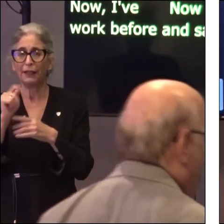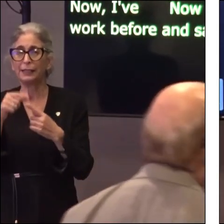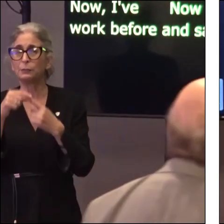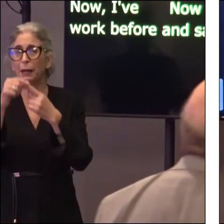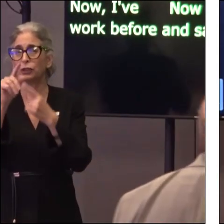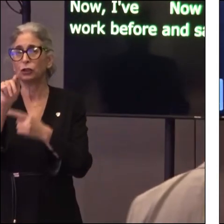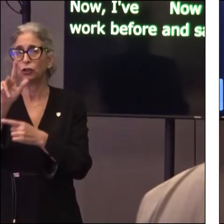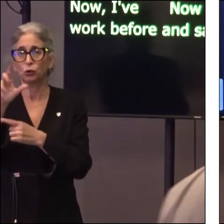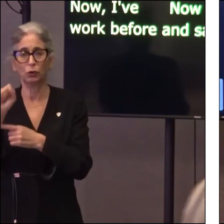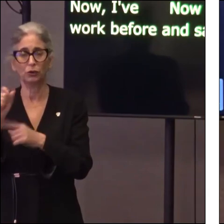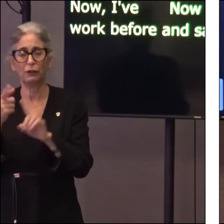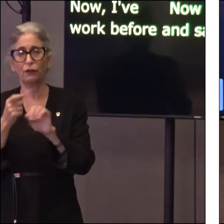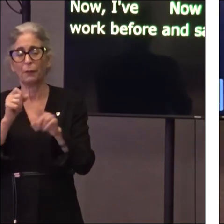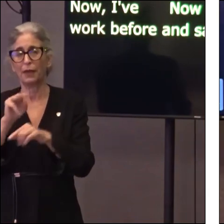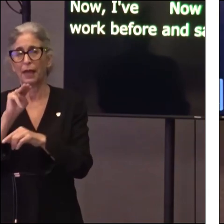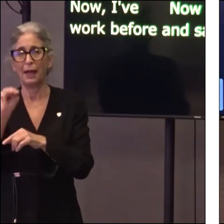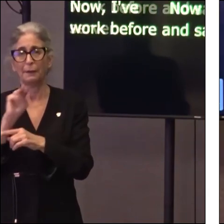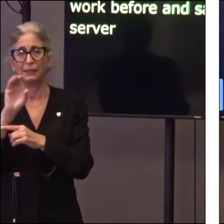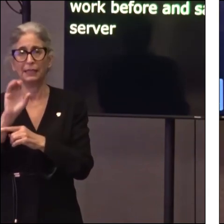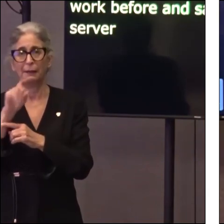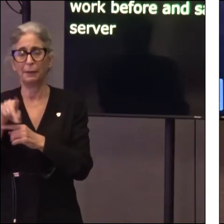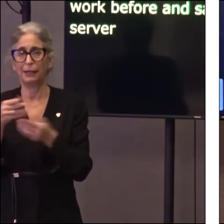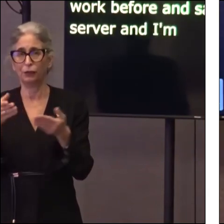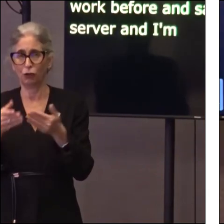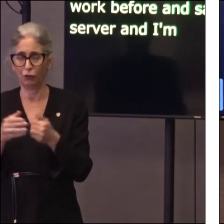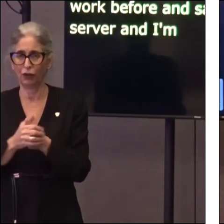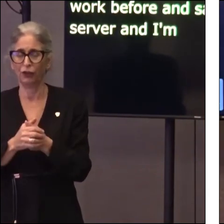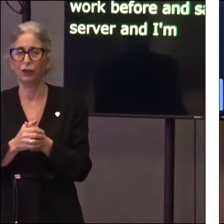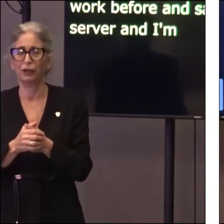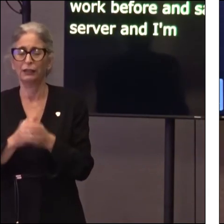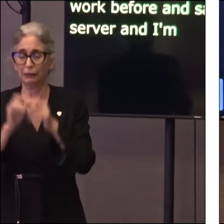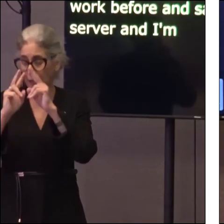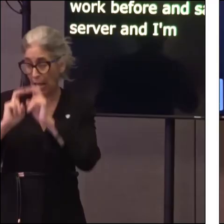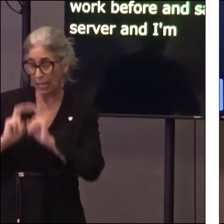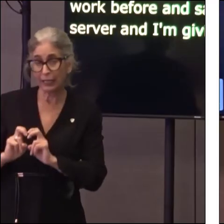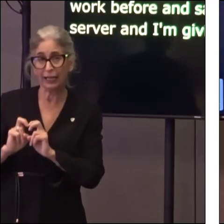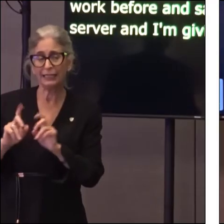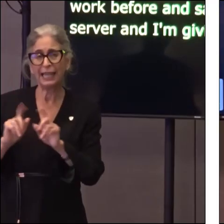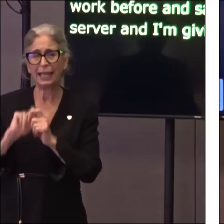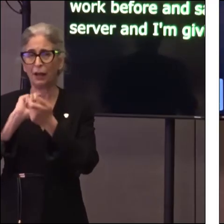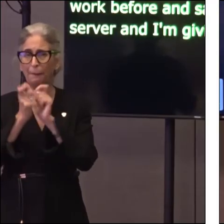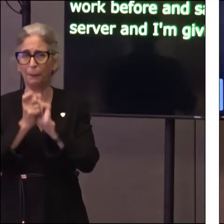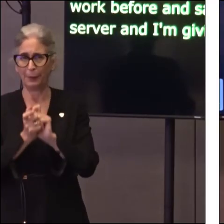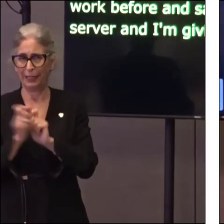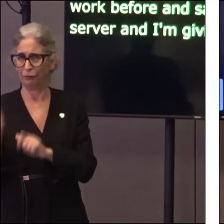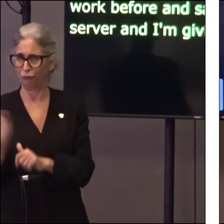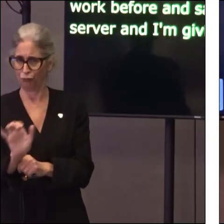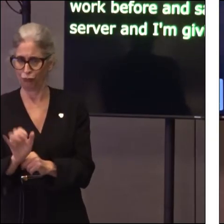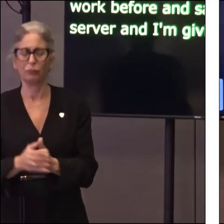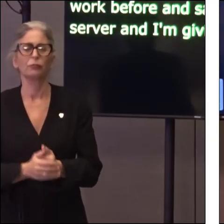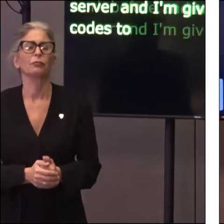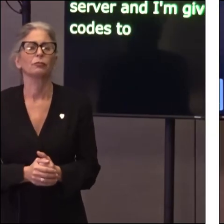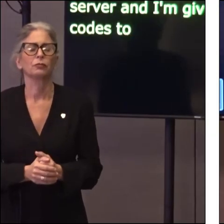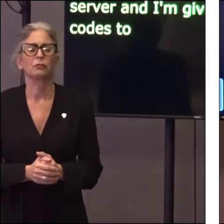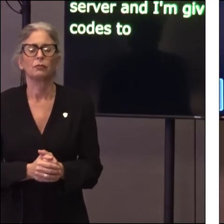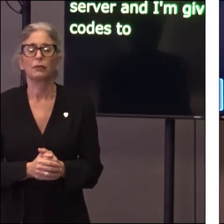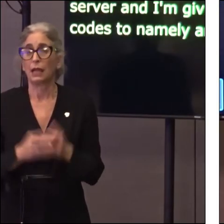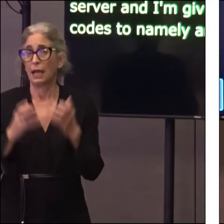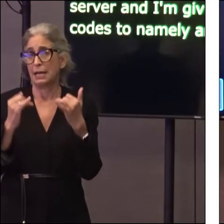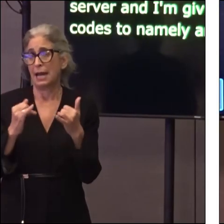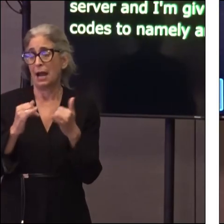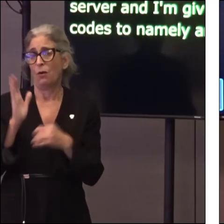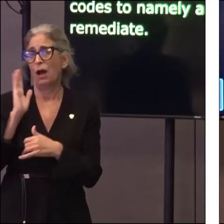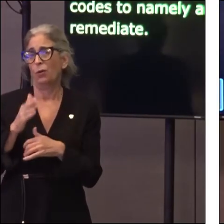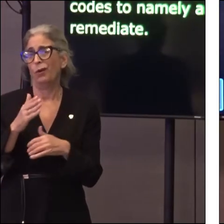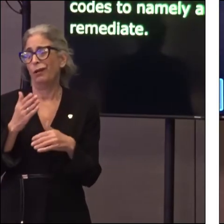tools coming from the MCP server, namely analyze and remediate. So now I'm